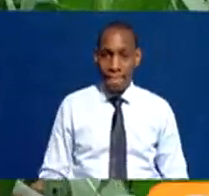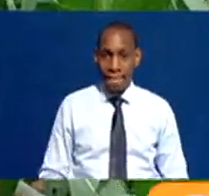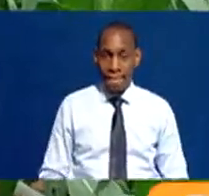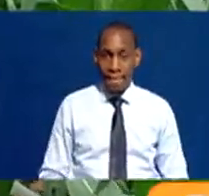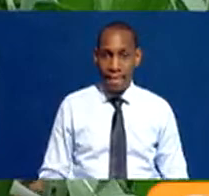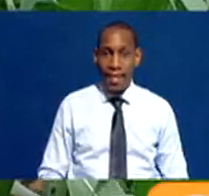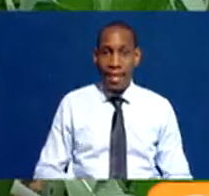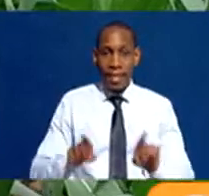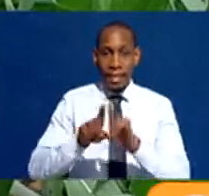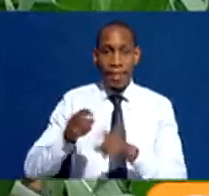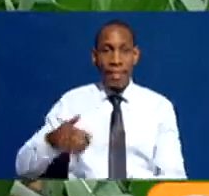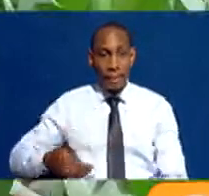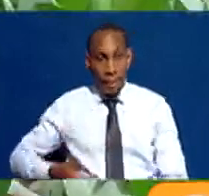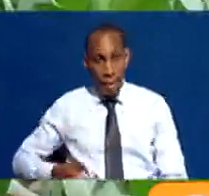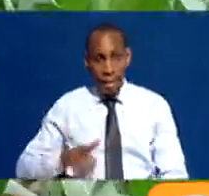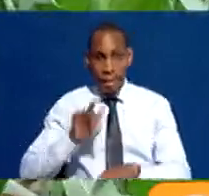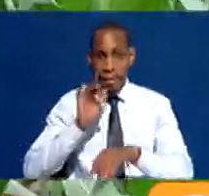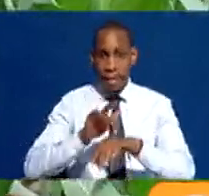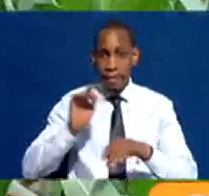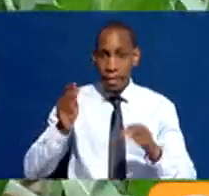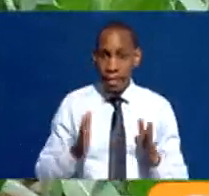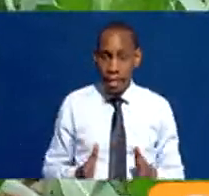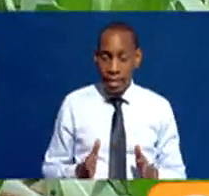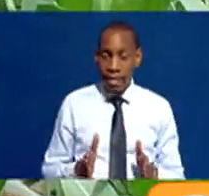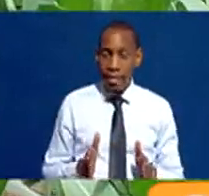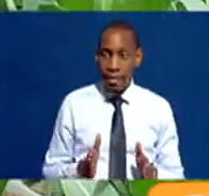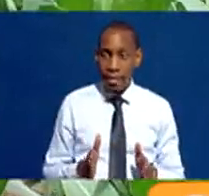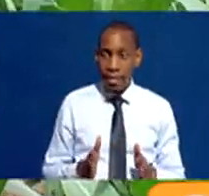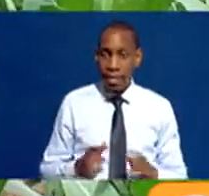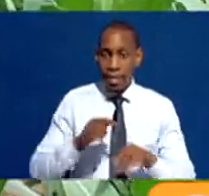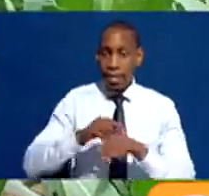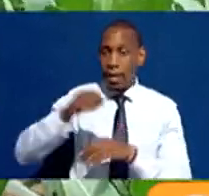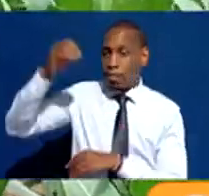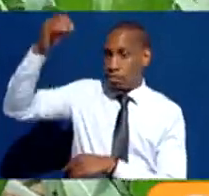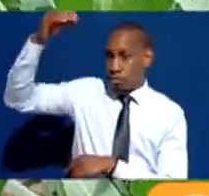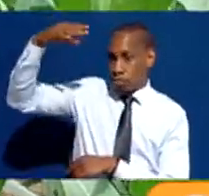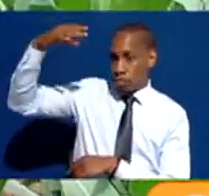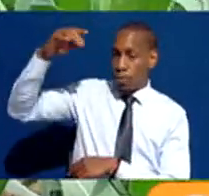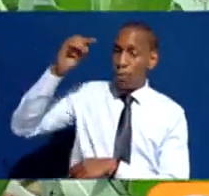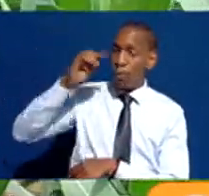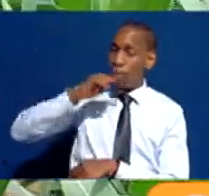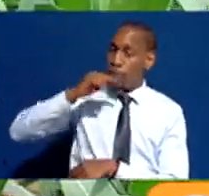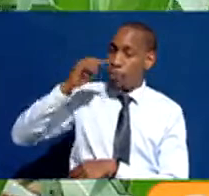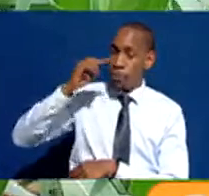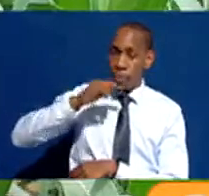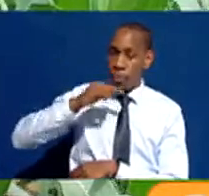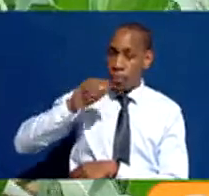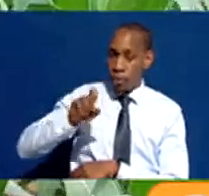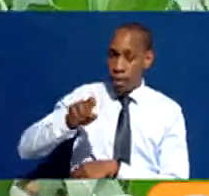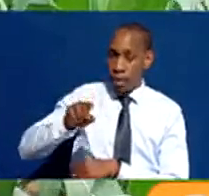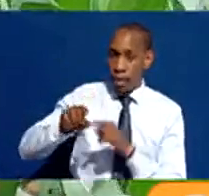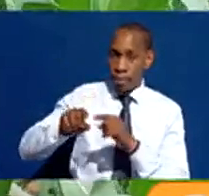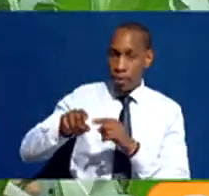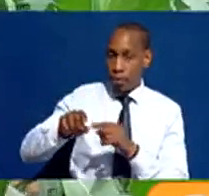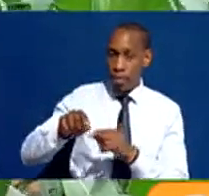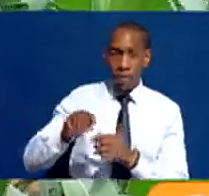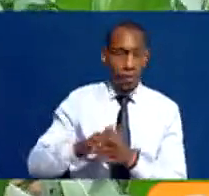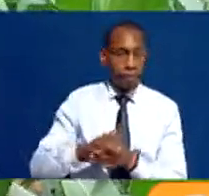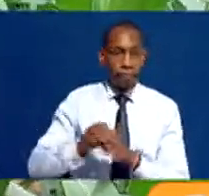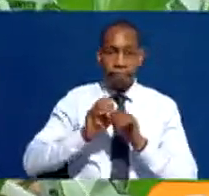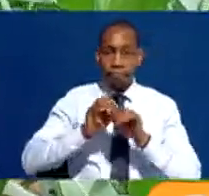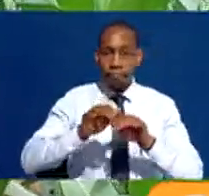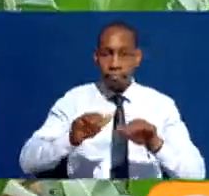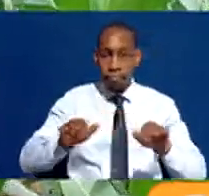hata njaa venye imesha ingililia wa Kenya. Jua ikiwa imewaka sana, huyo mdudu ni number one,